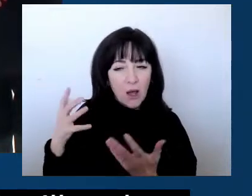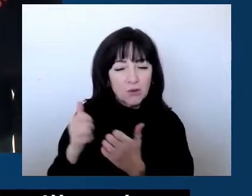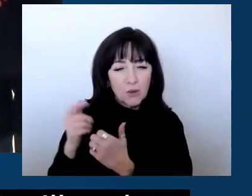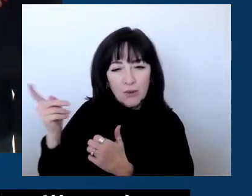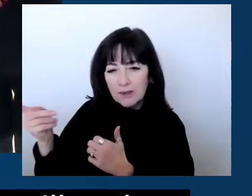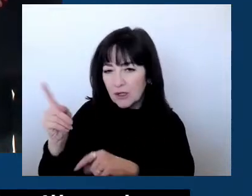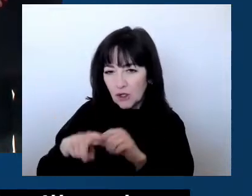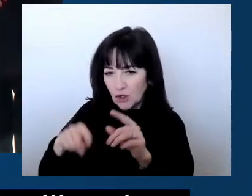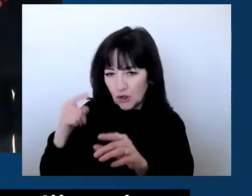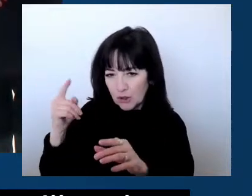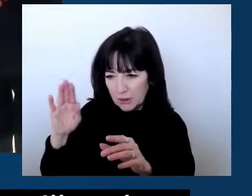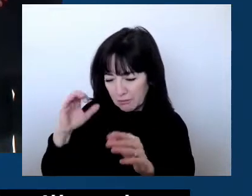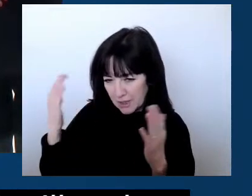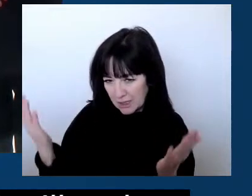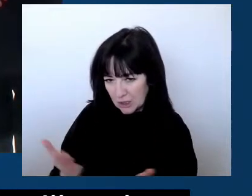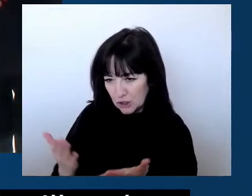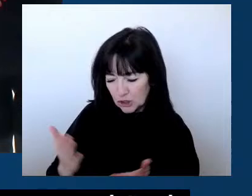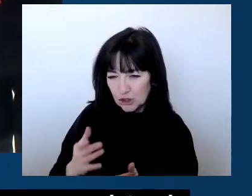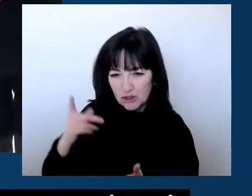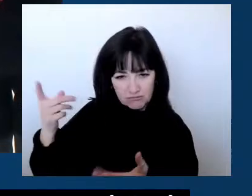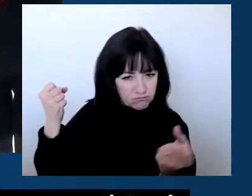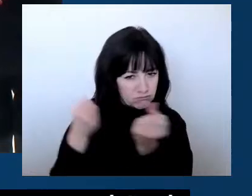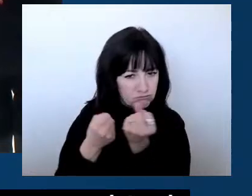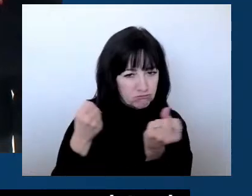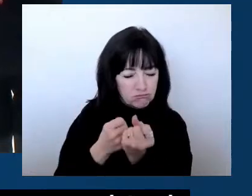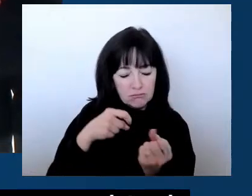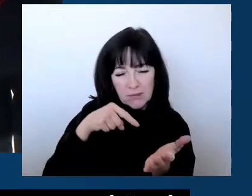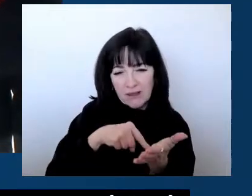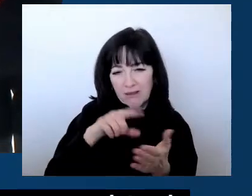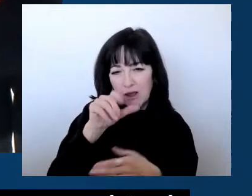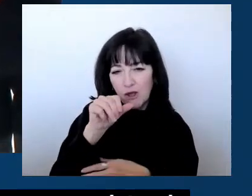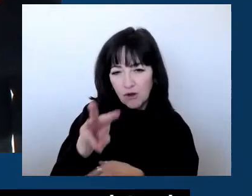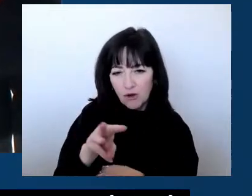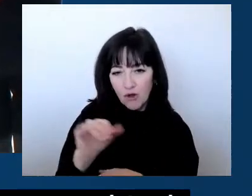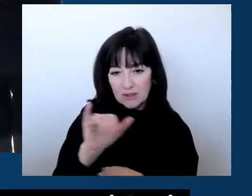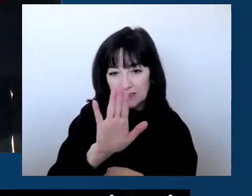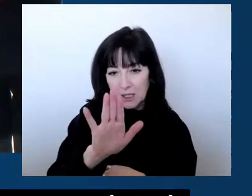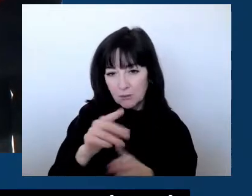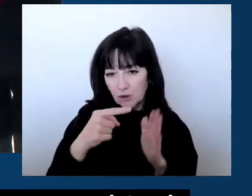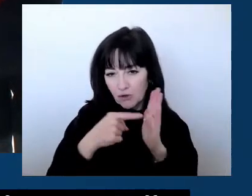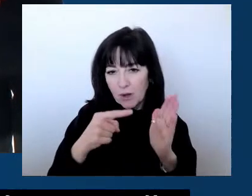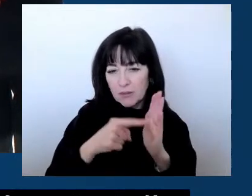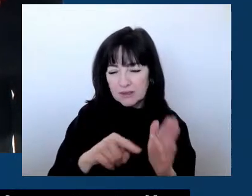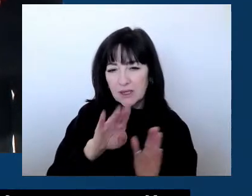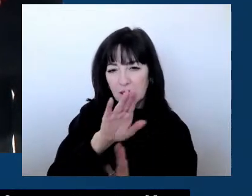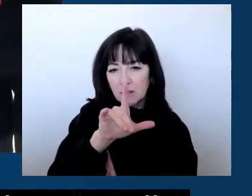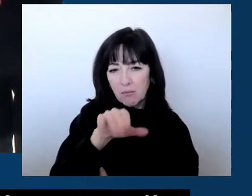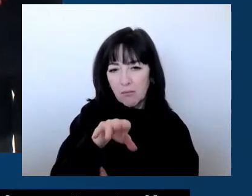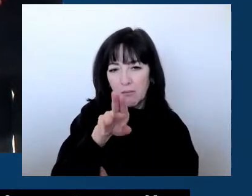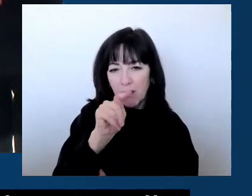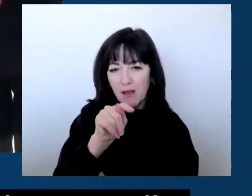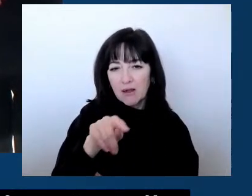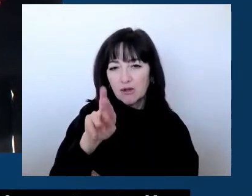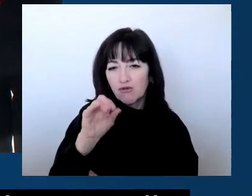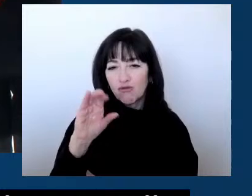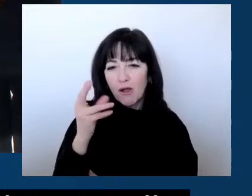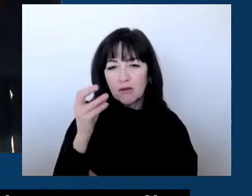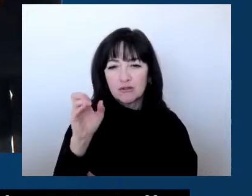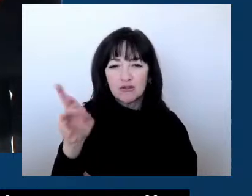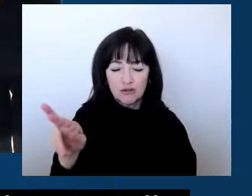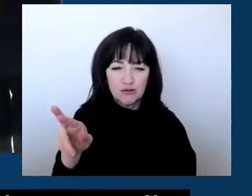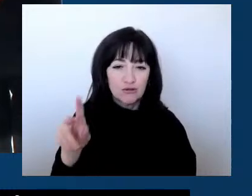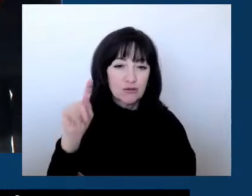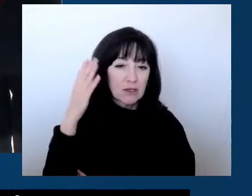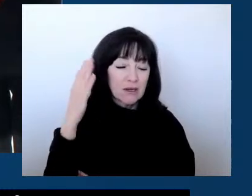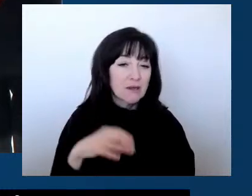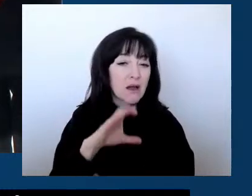so supportive of this infrastructure law, as was your representative, Blunt Rochester. Governor Carney and Delaware have